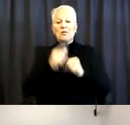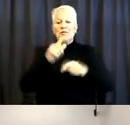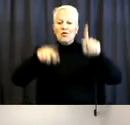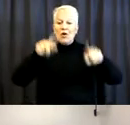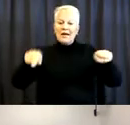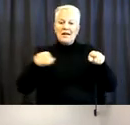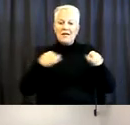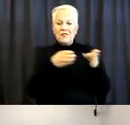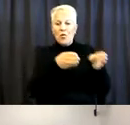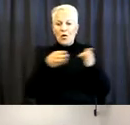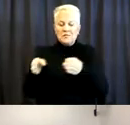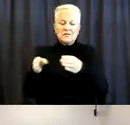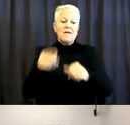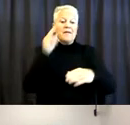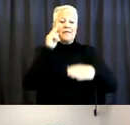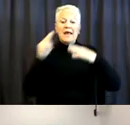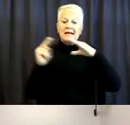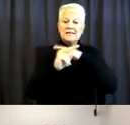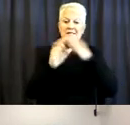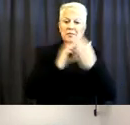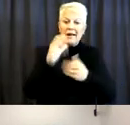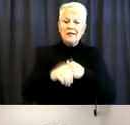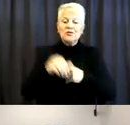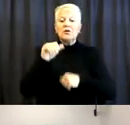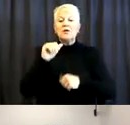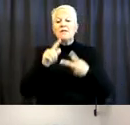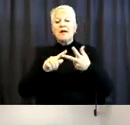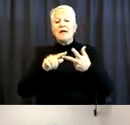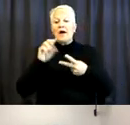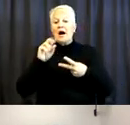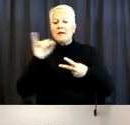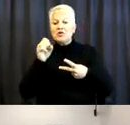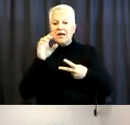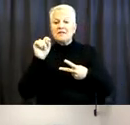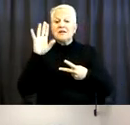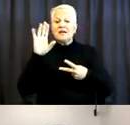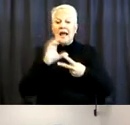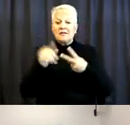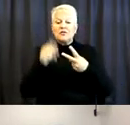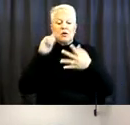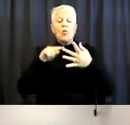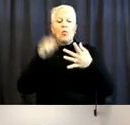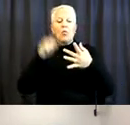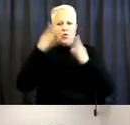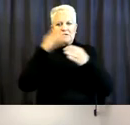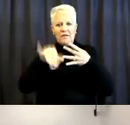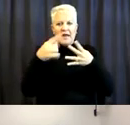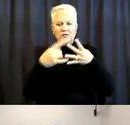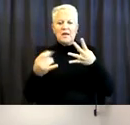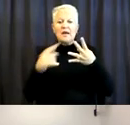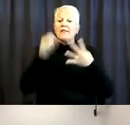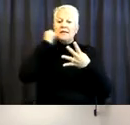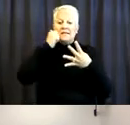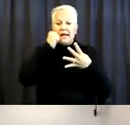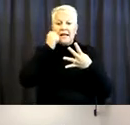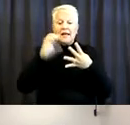forms. The anticipation calendar, the object calendar we're going to focus on today, the daily calendar, weekly and